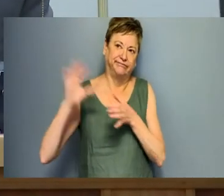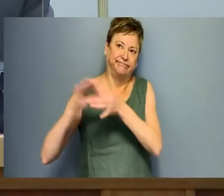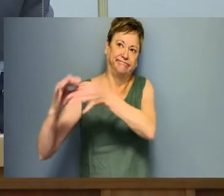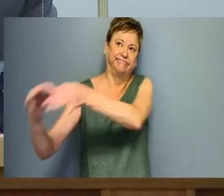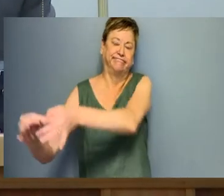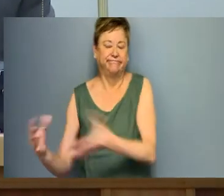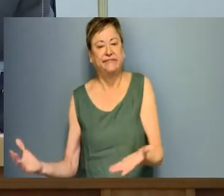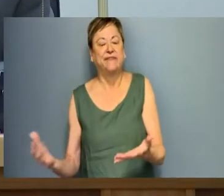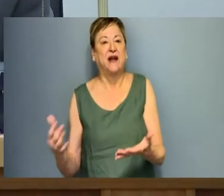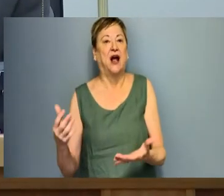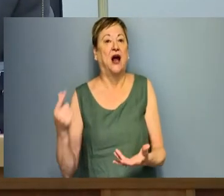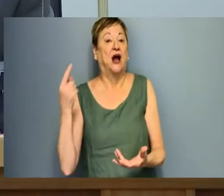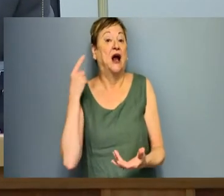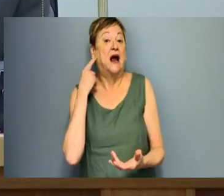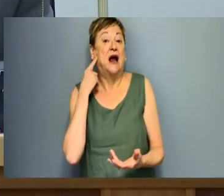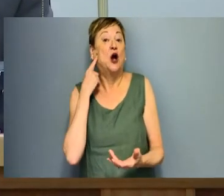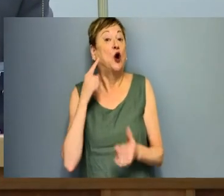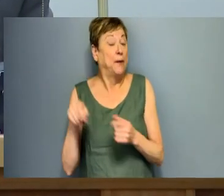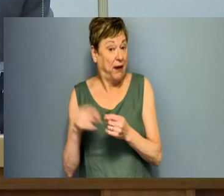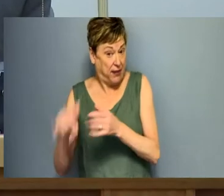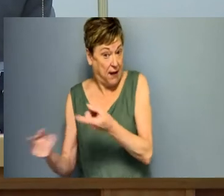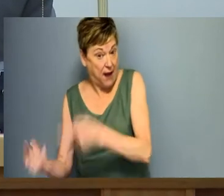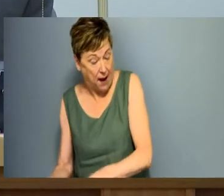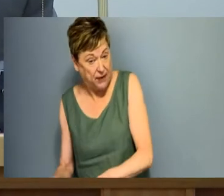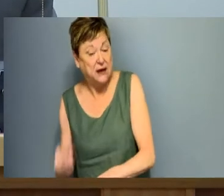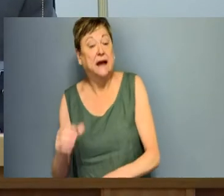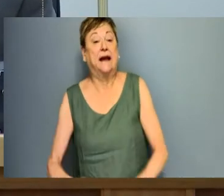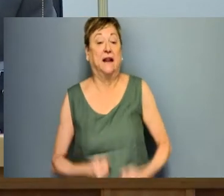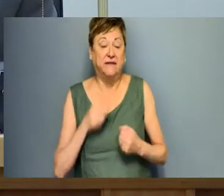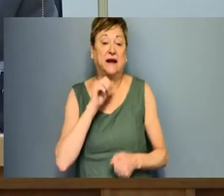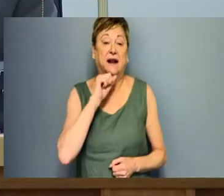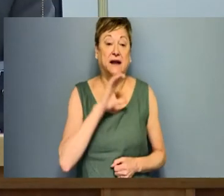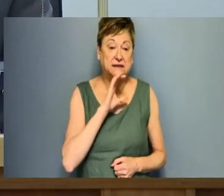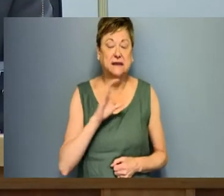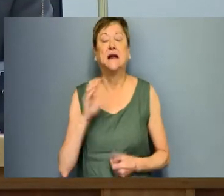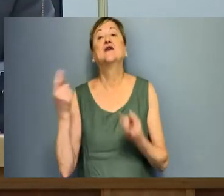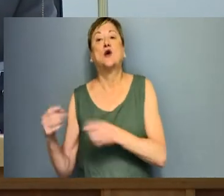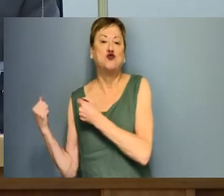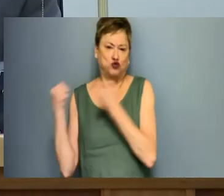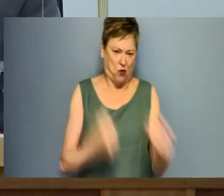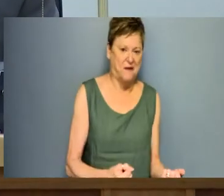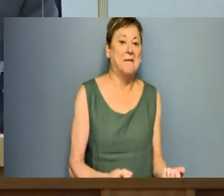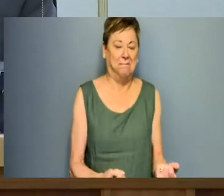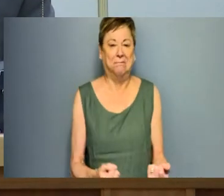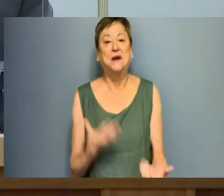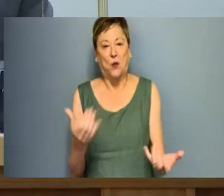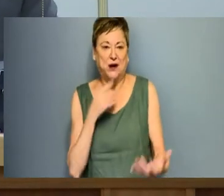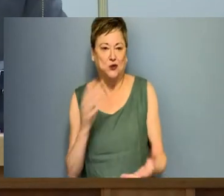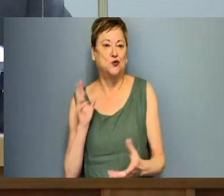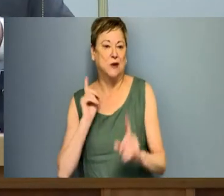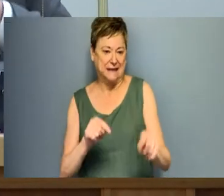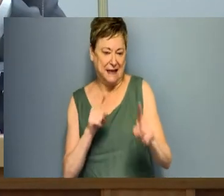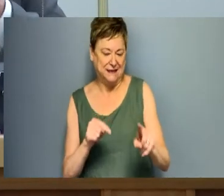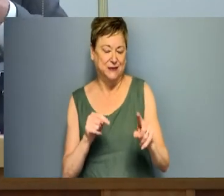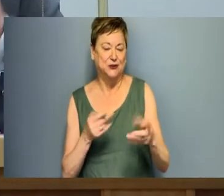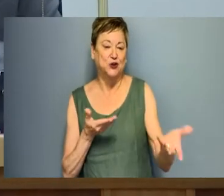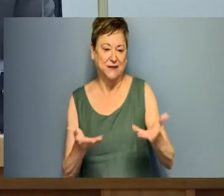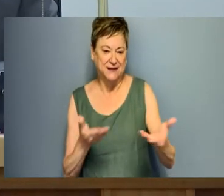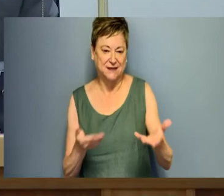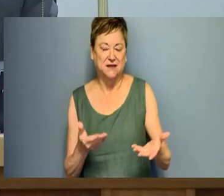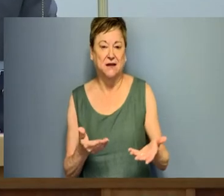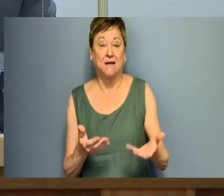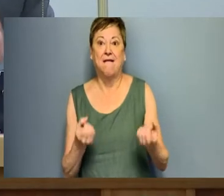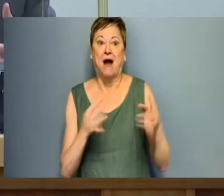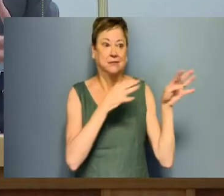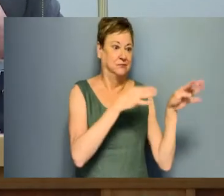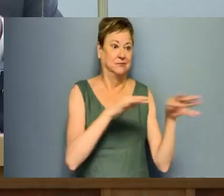Atlantic City, and he just happened to drive up just because he wanted to be there. And he ended up getting a lot of